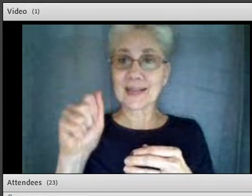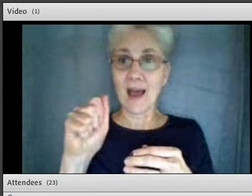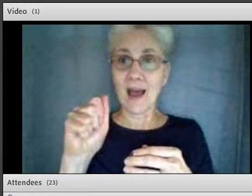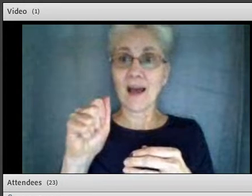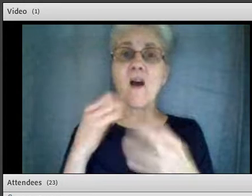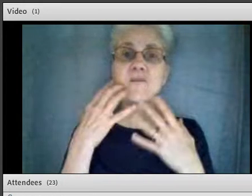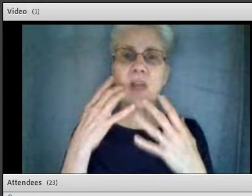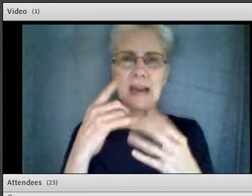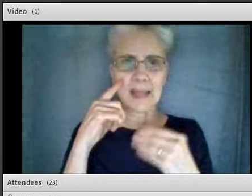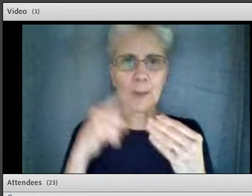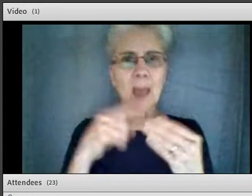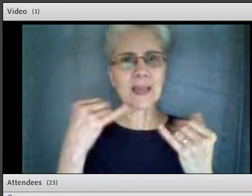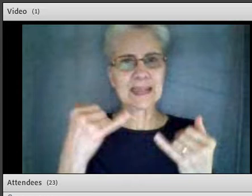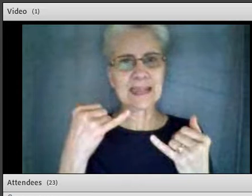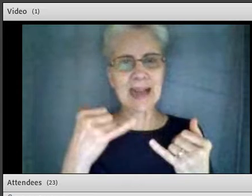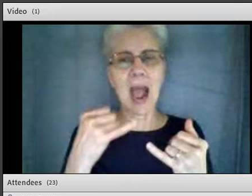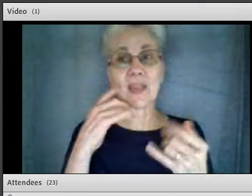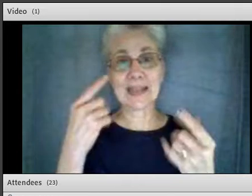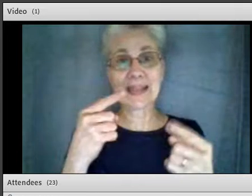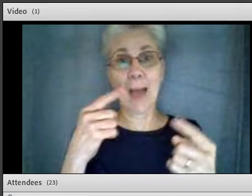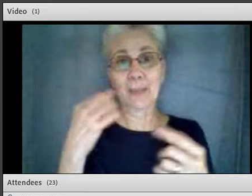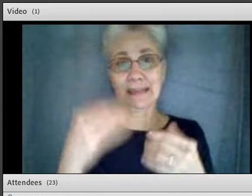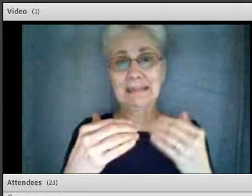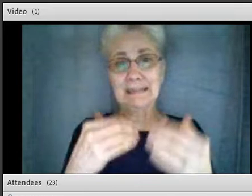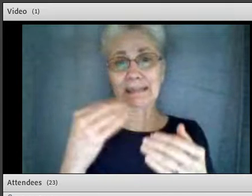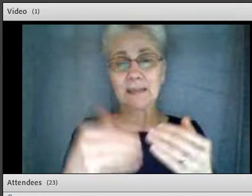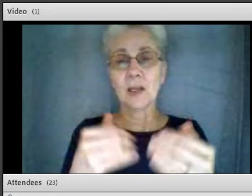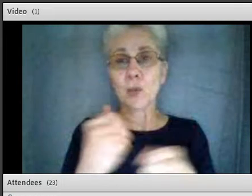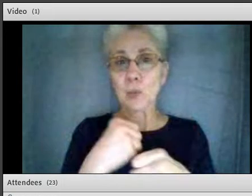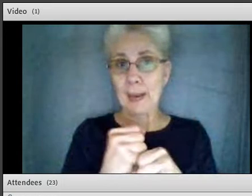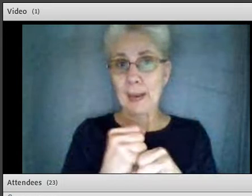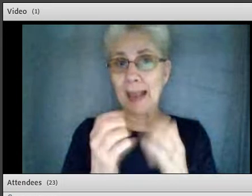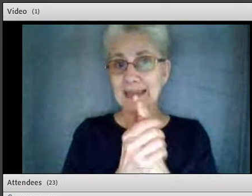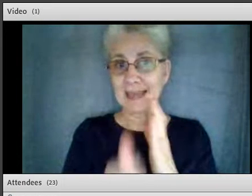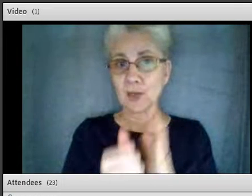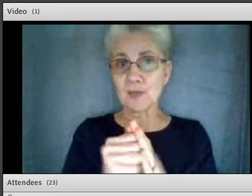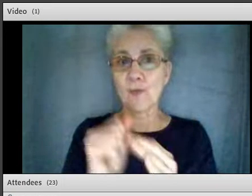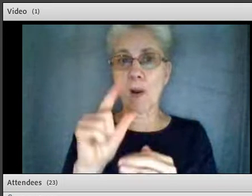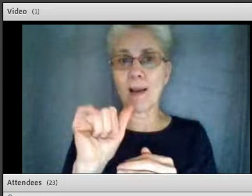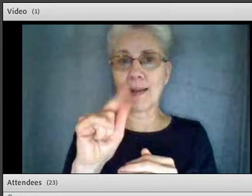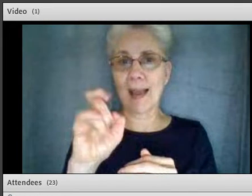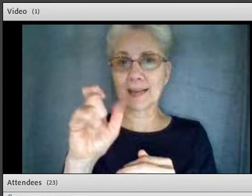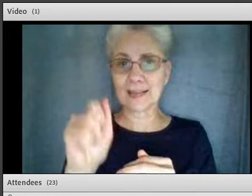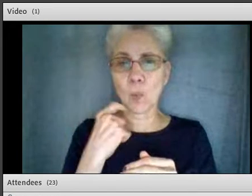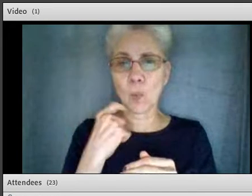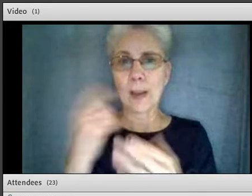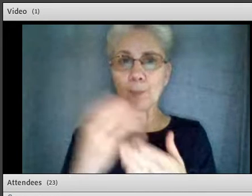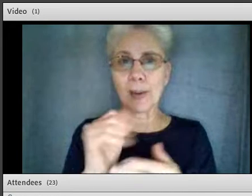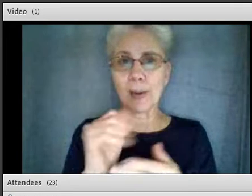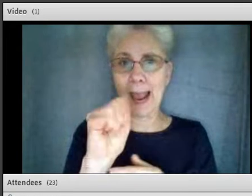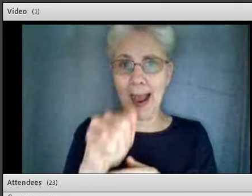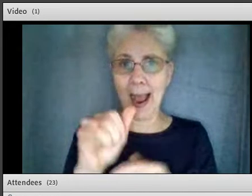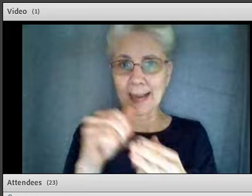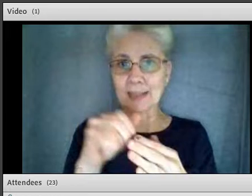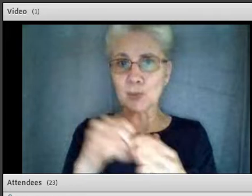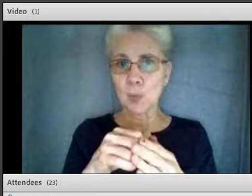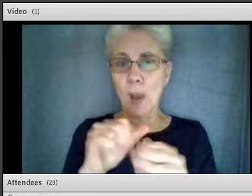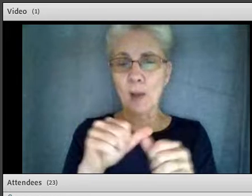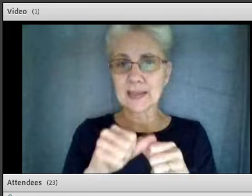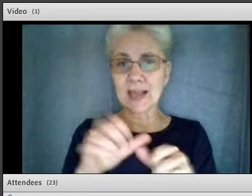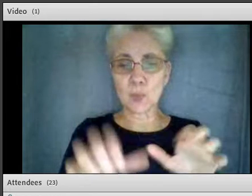happening. You can create skills for Alexa. We can bring AI into our sites with chatbots for